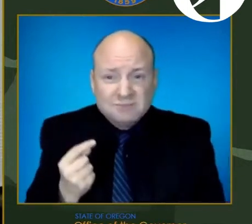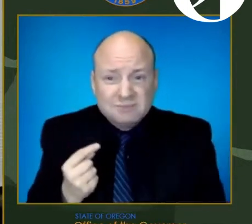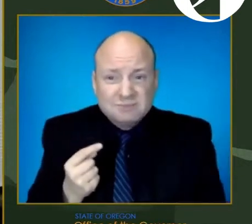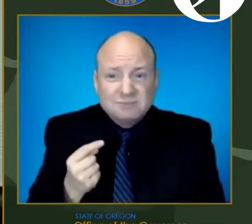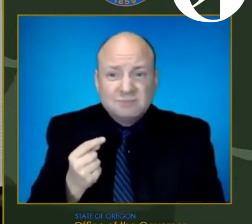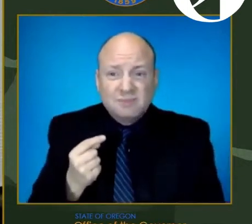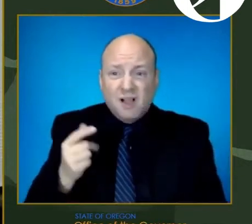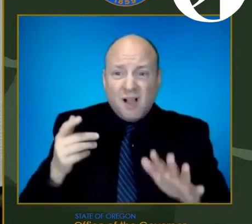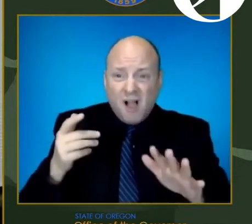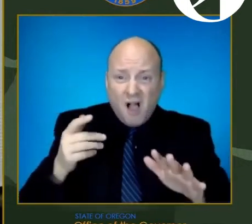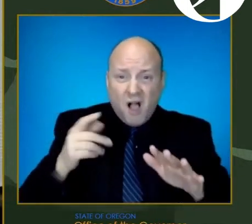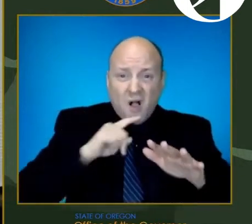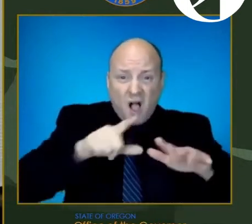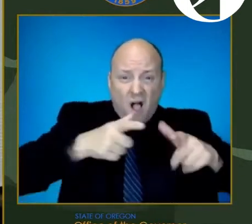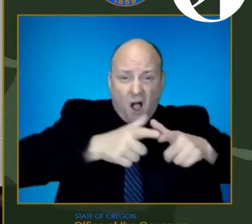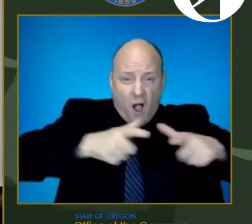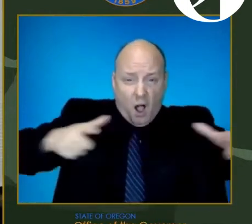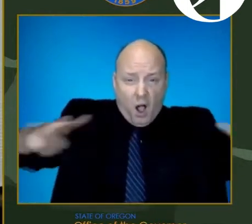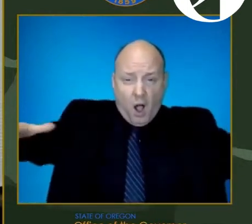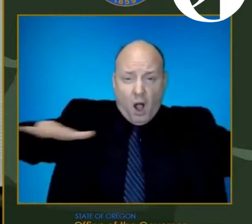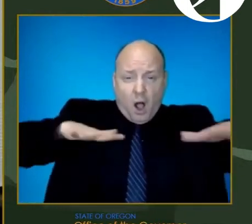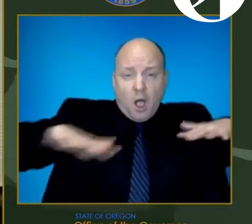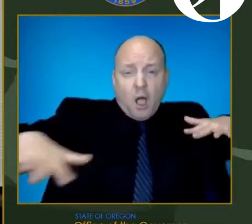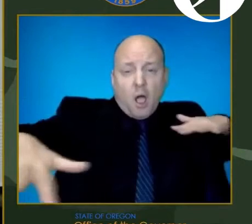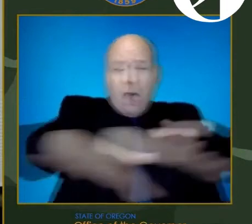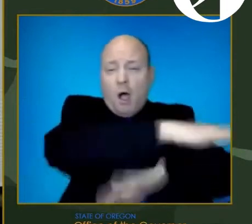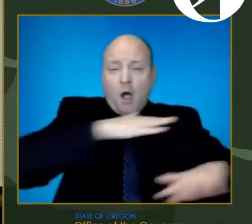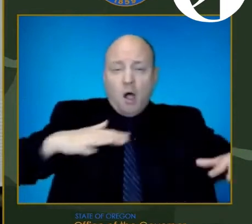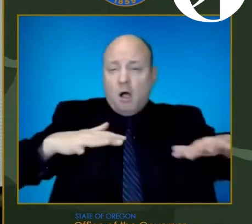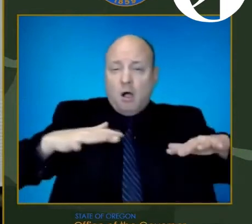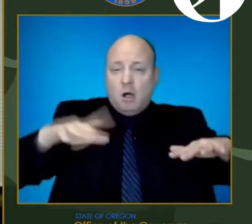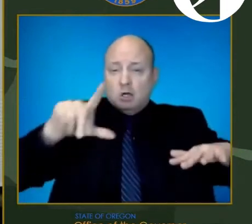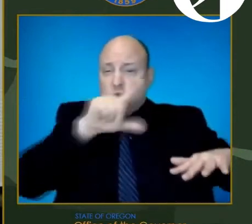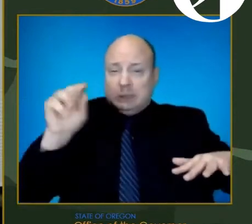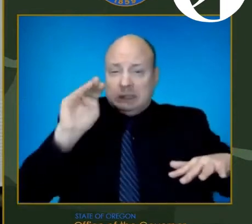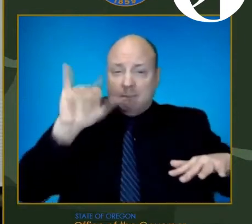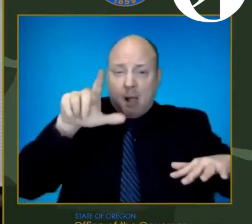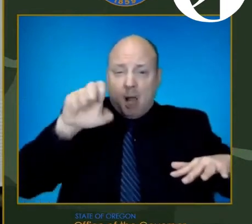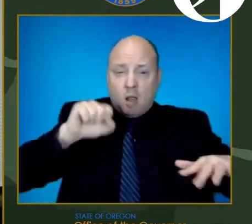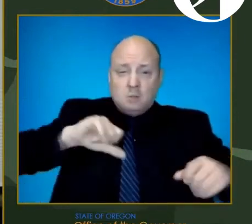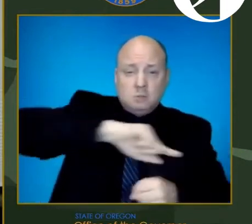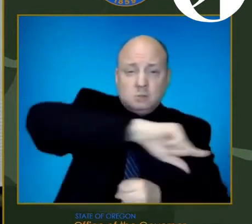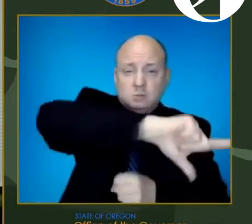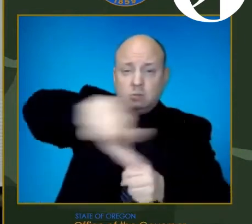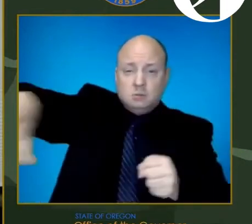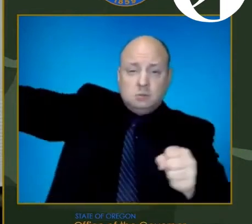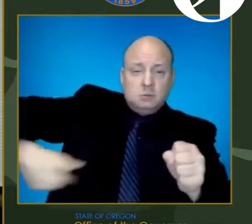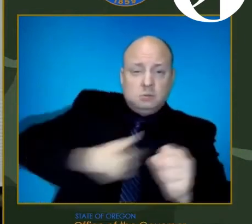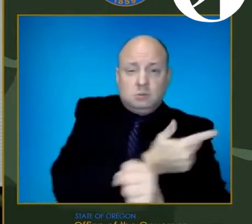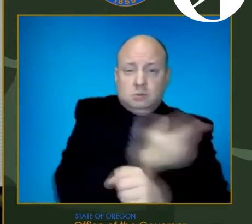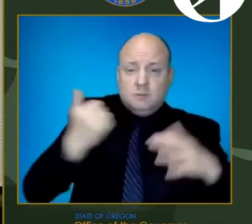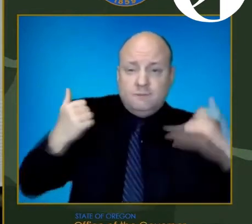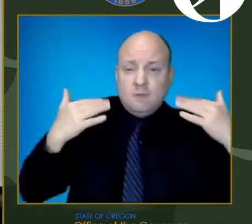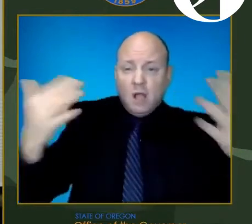the disaster was. It had traveled 20 miles in just a little bit of